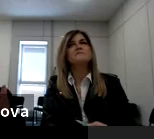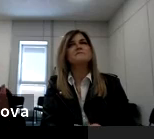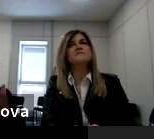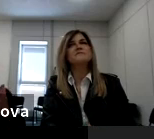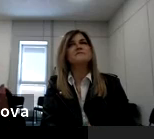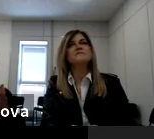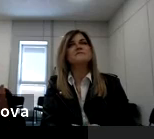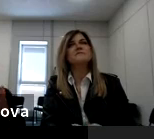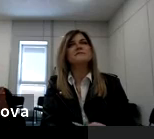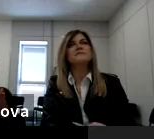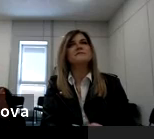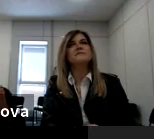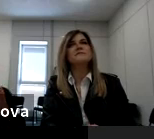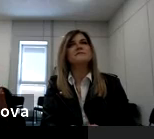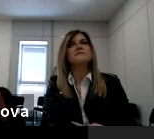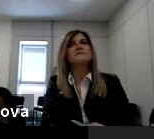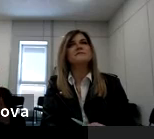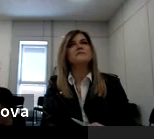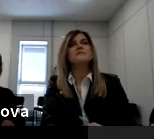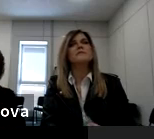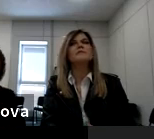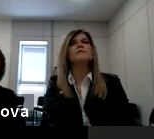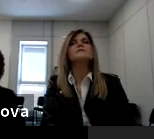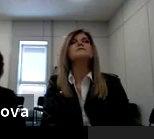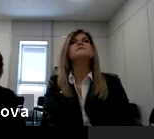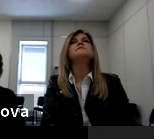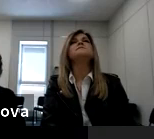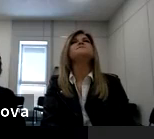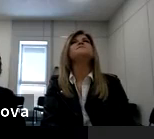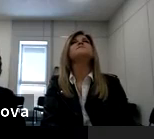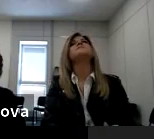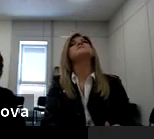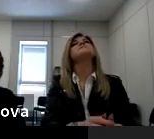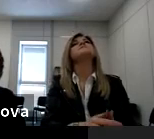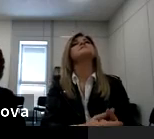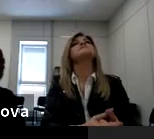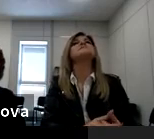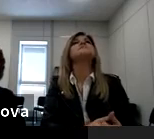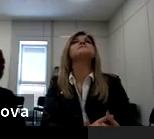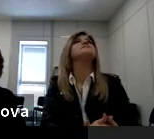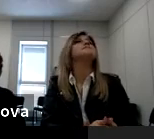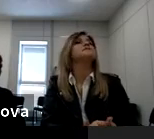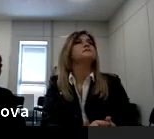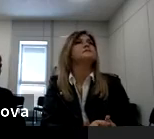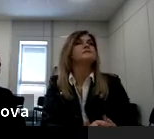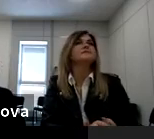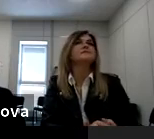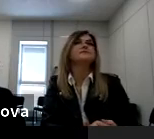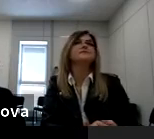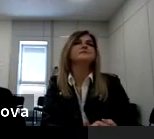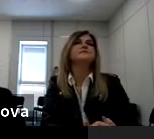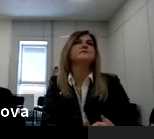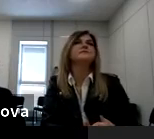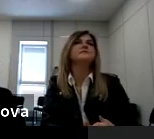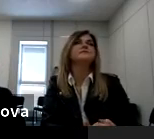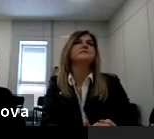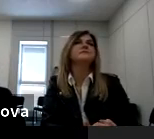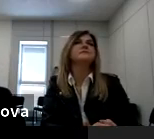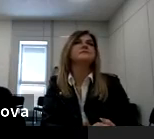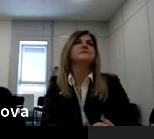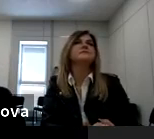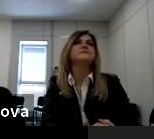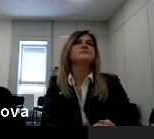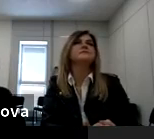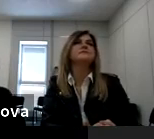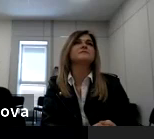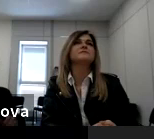smaller window openings. You can see, like on a sketch, if you have small window opening, you have more lighting